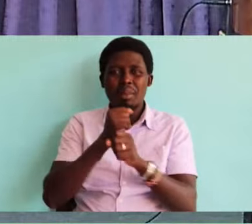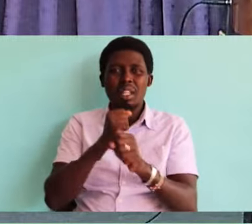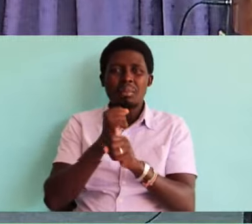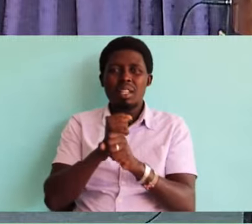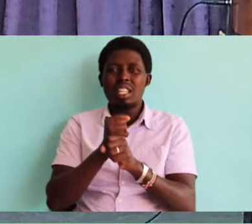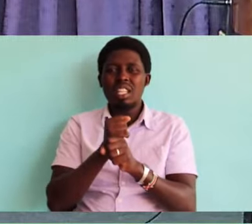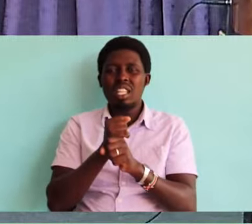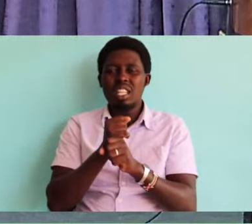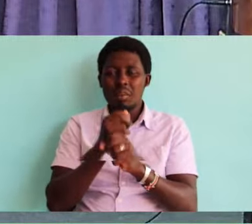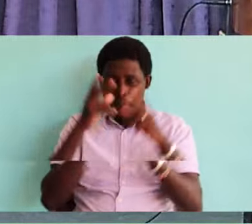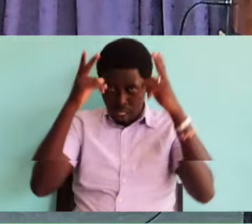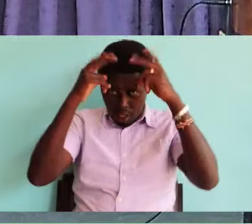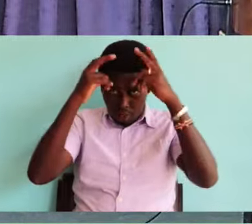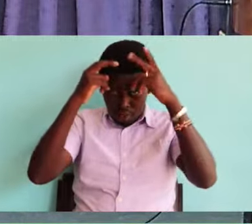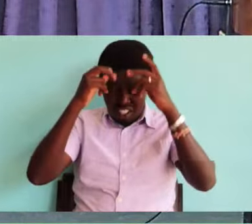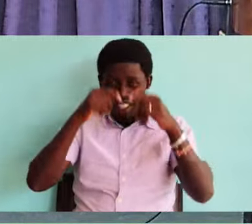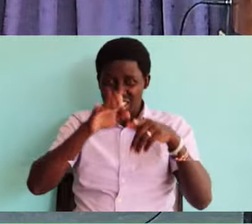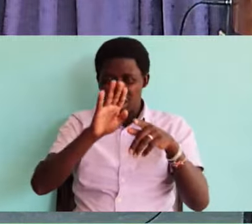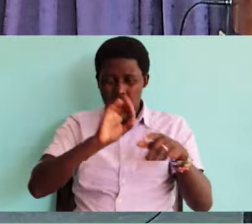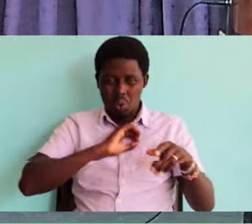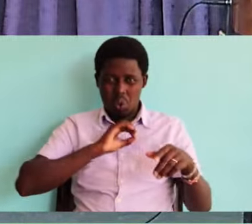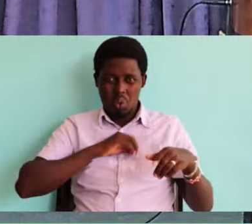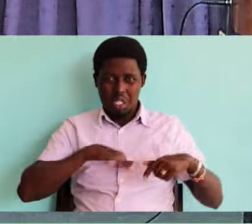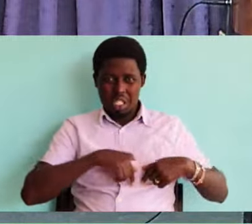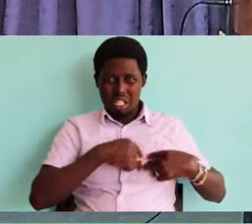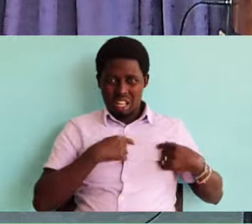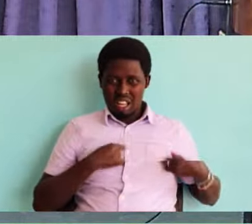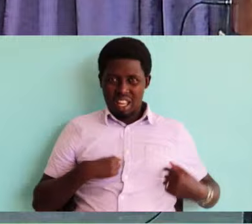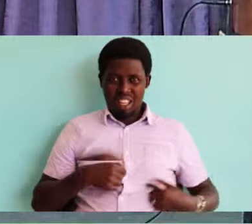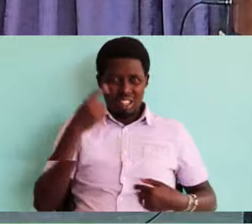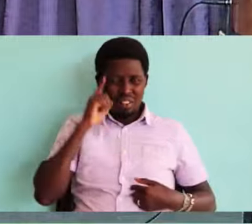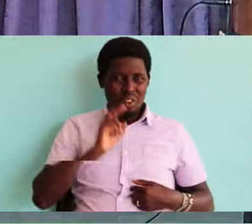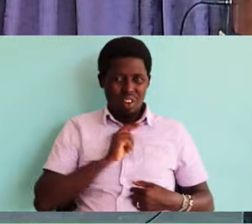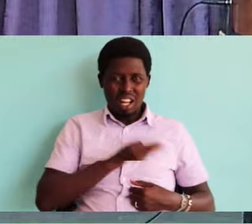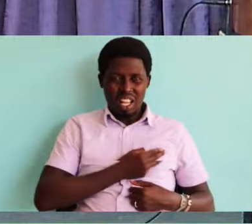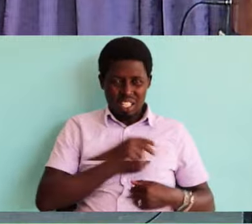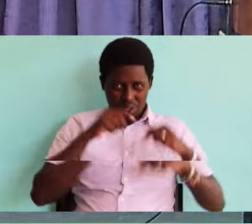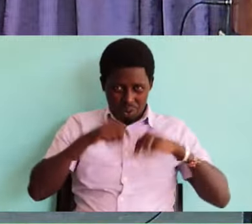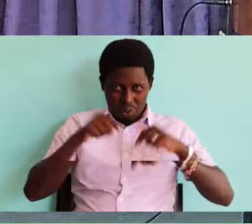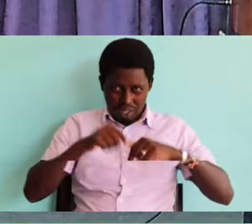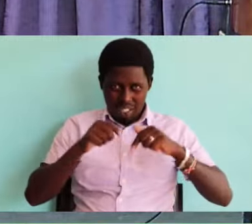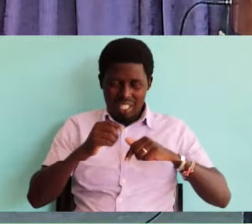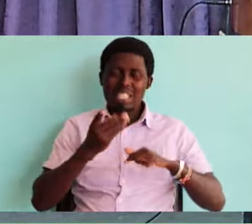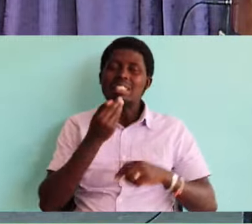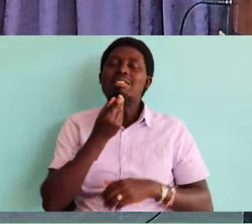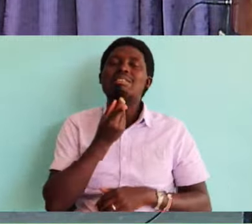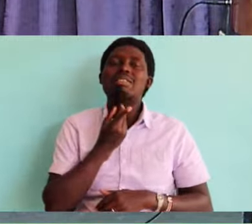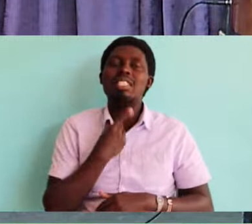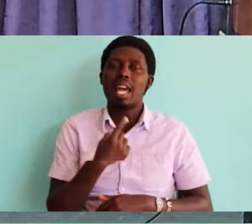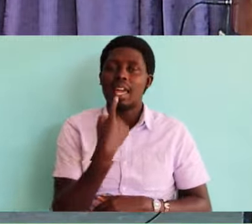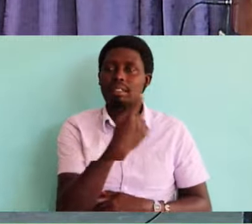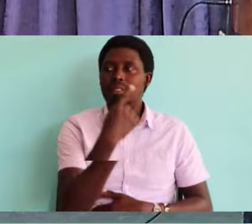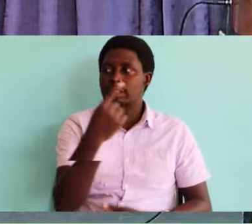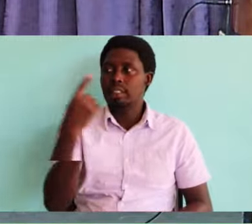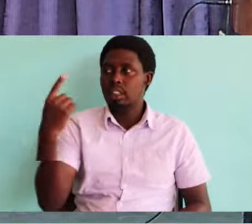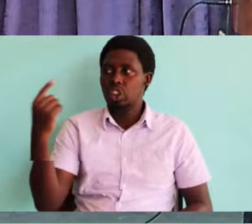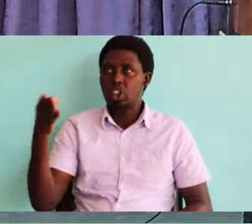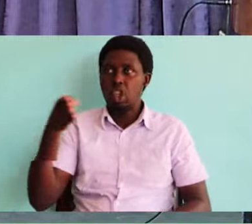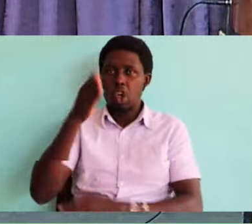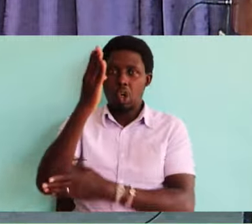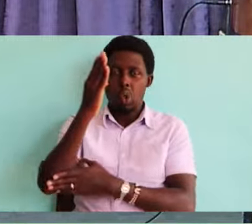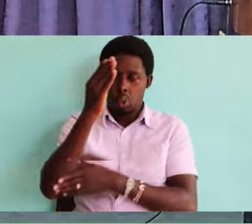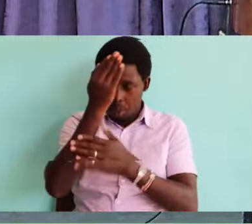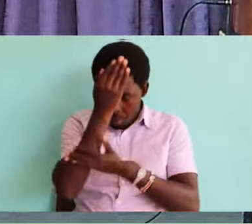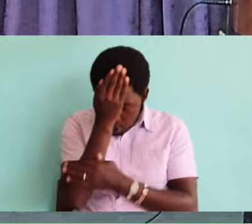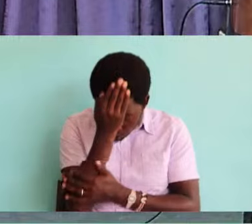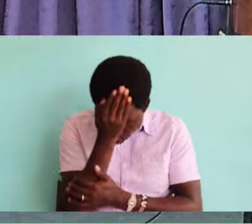God had seen. And for us today, I pray that it will be our desire that God will be honored. God will